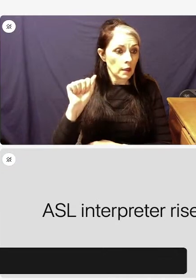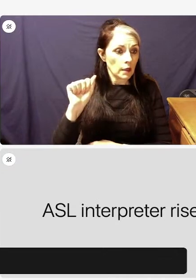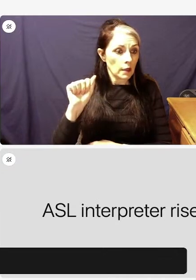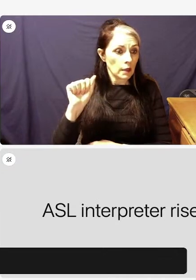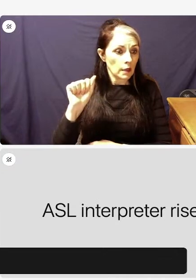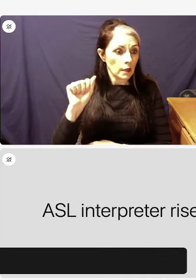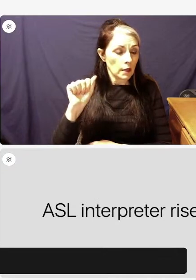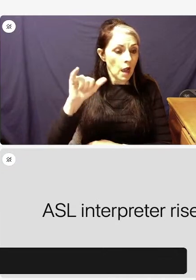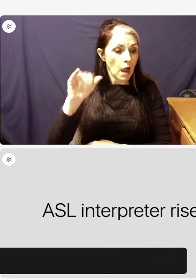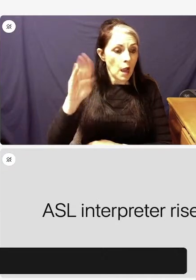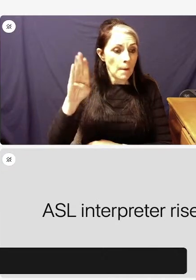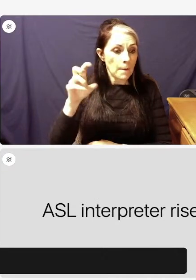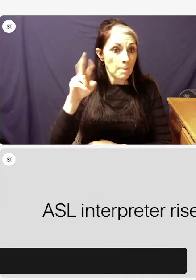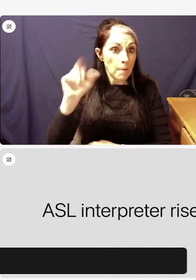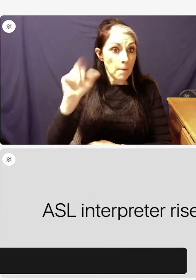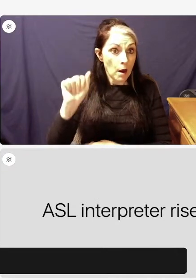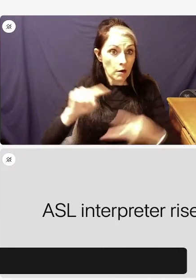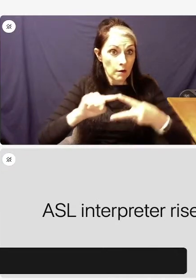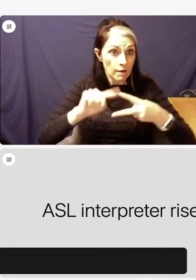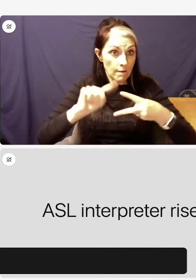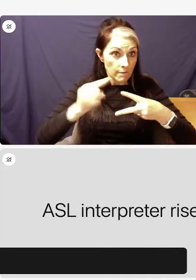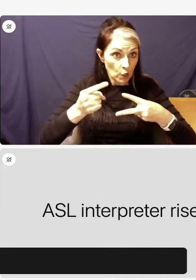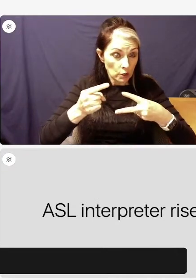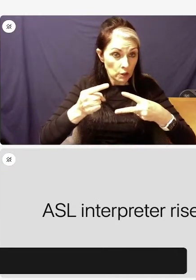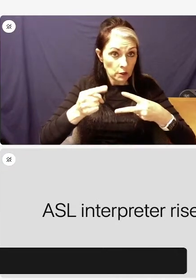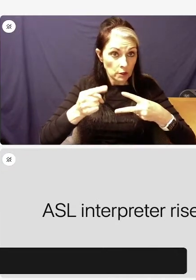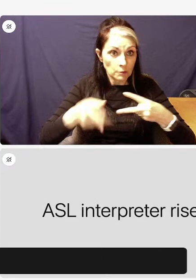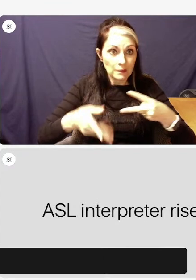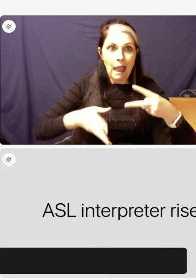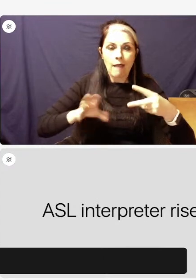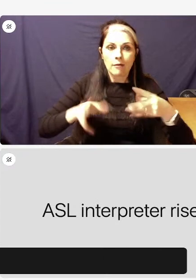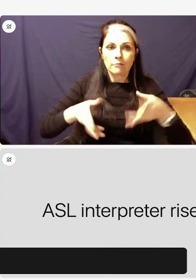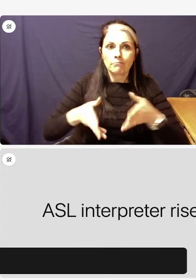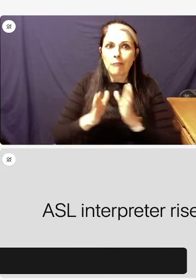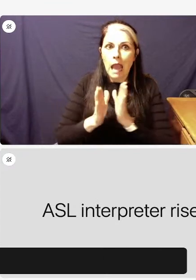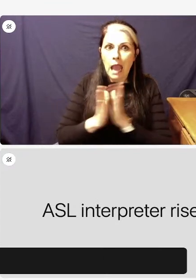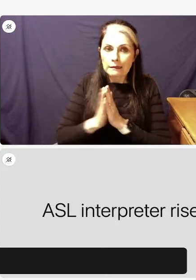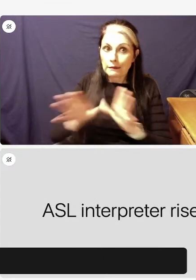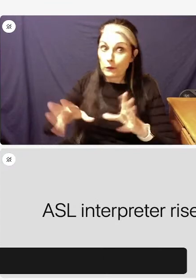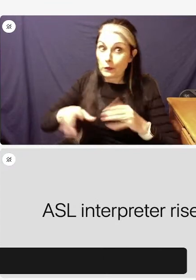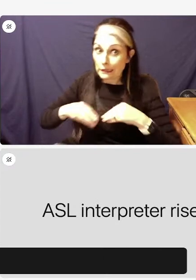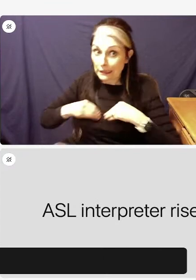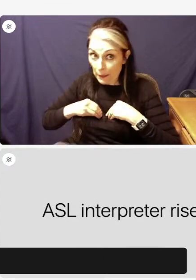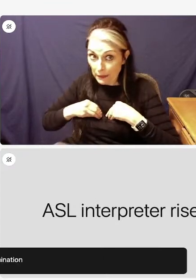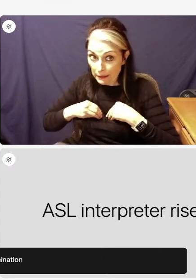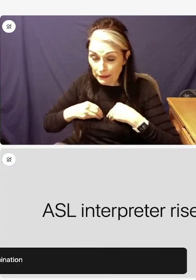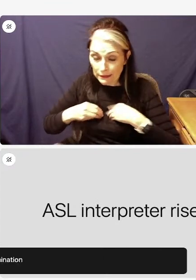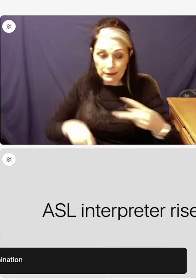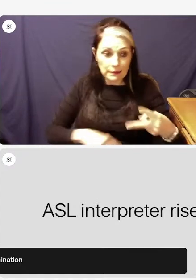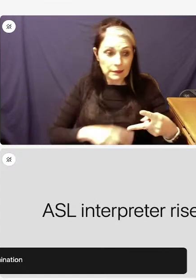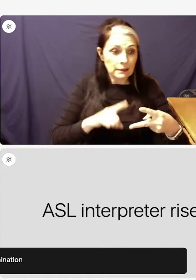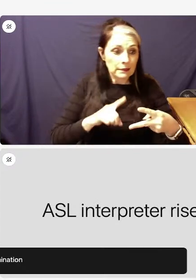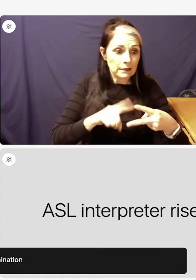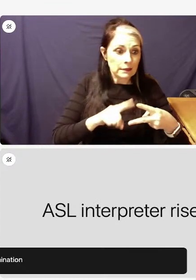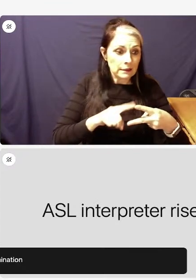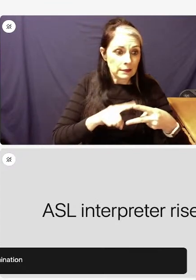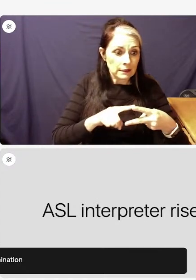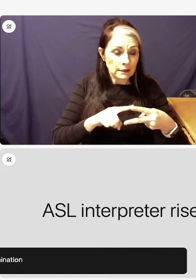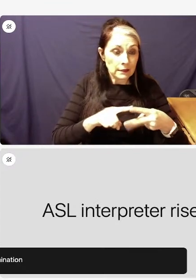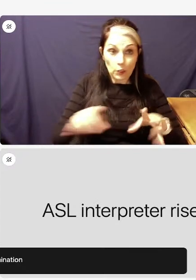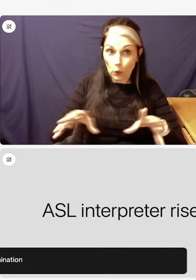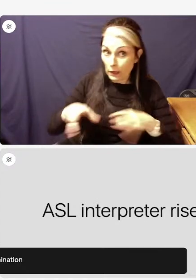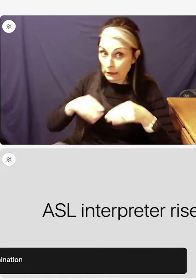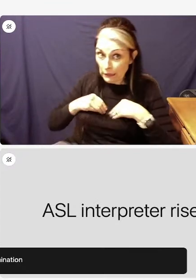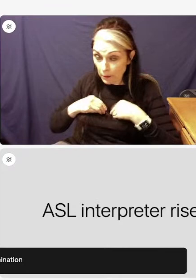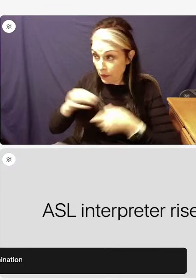is there a second like i really should be asking if there's an acceptance of the nomination mr bara but is there would you would you like to accept the